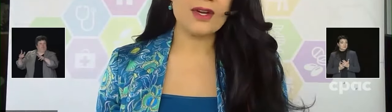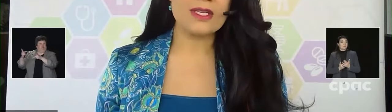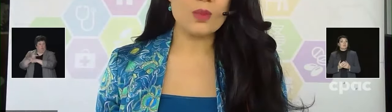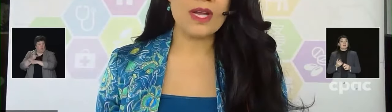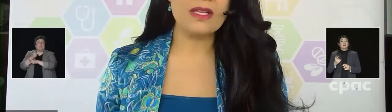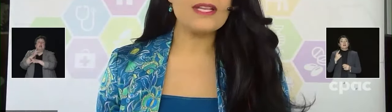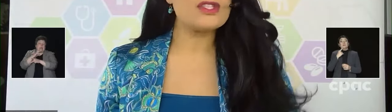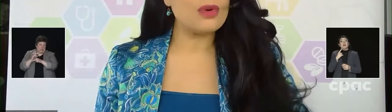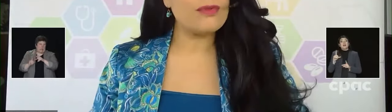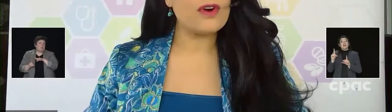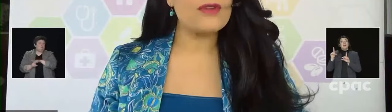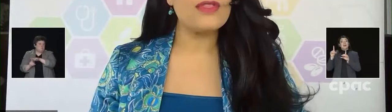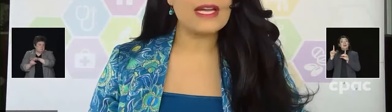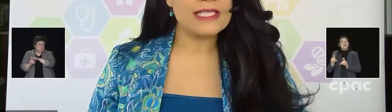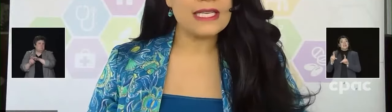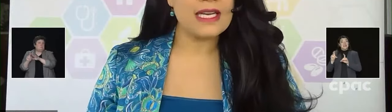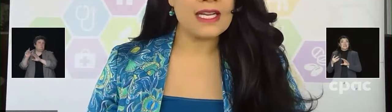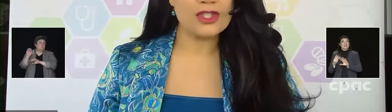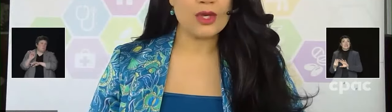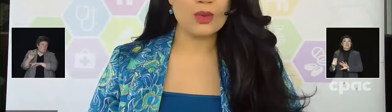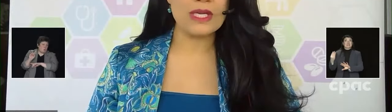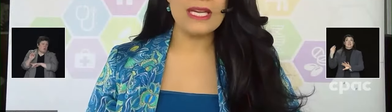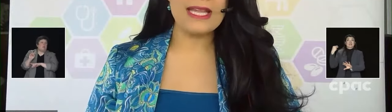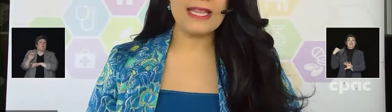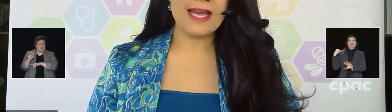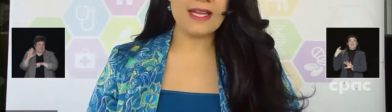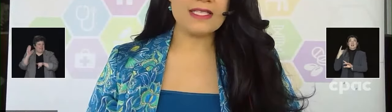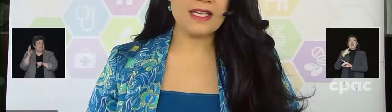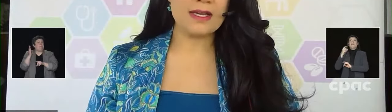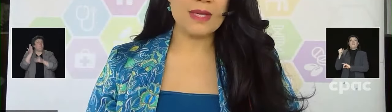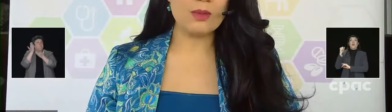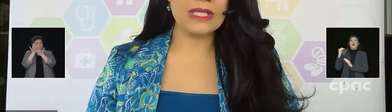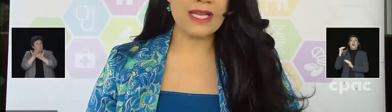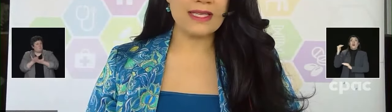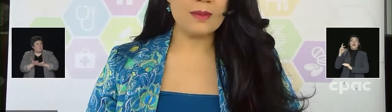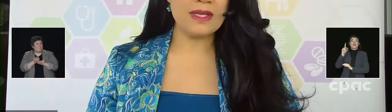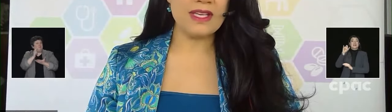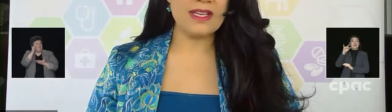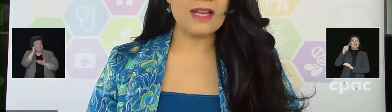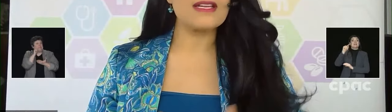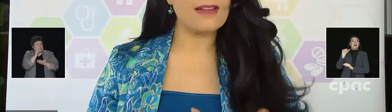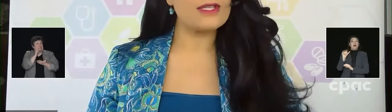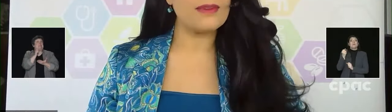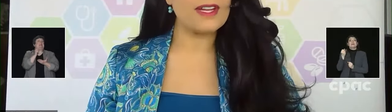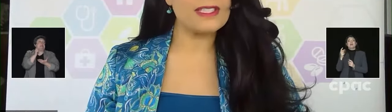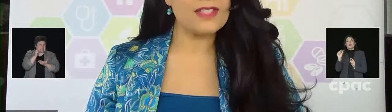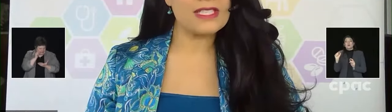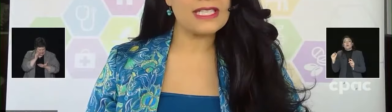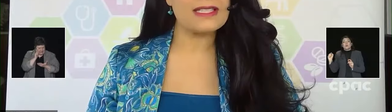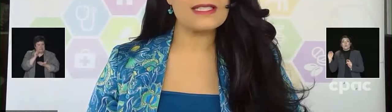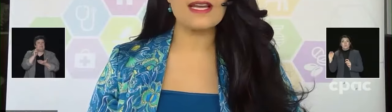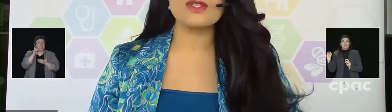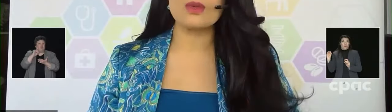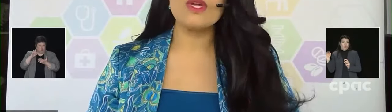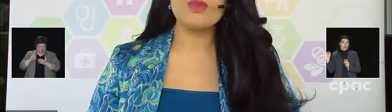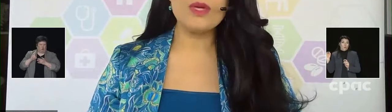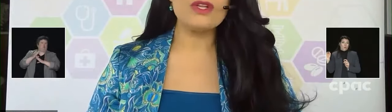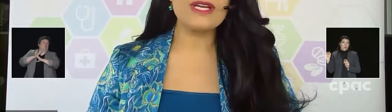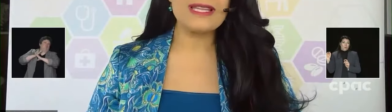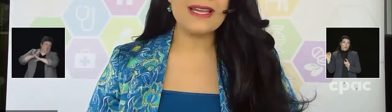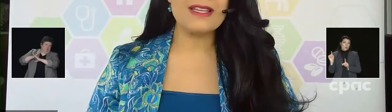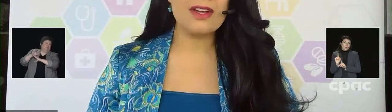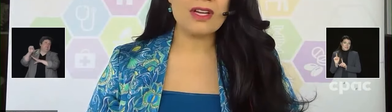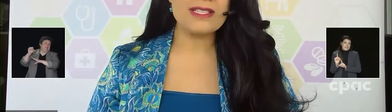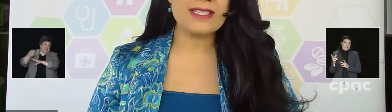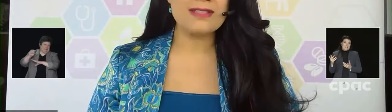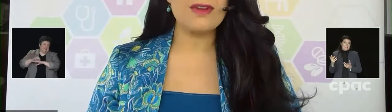cases in there as well. And so far, that data has shown that it would likely be have some effectiveness against that. So when we